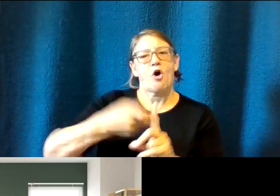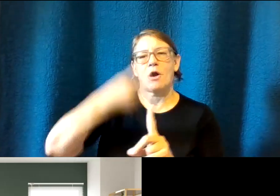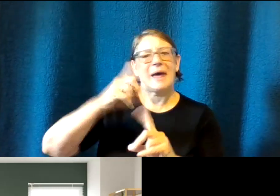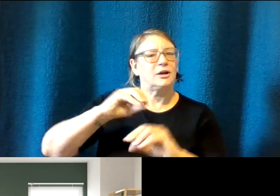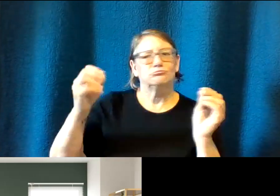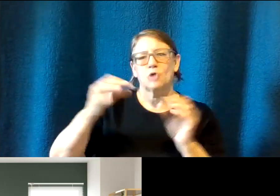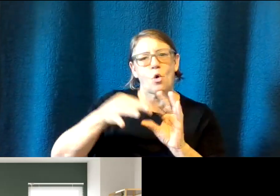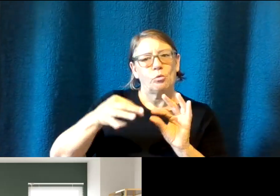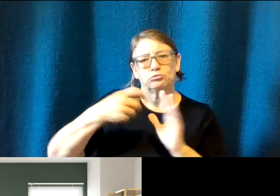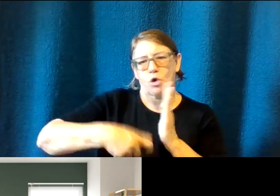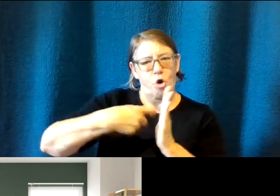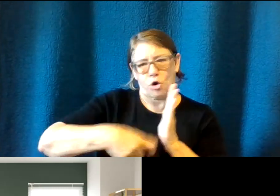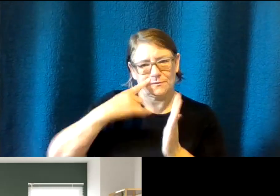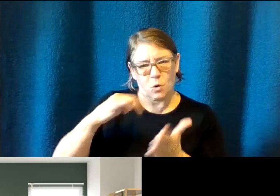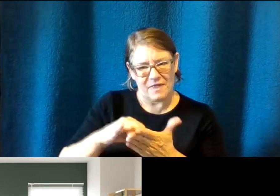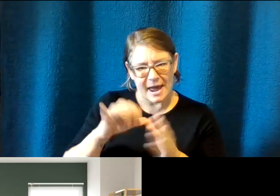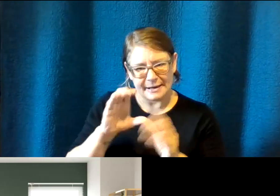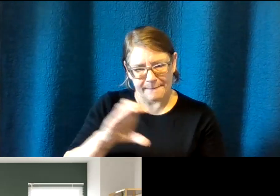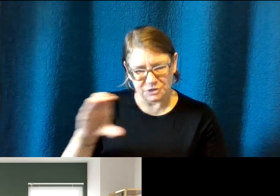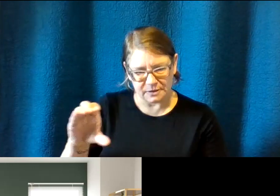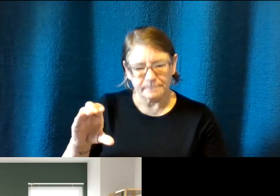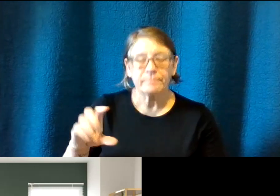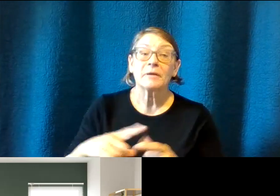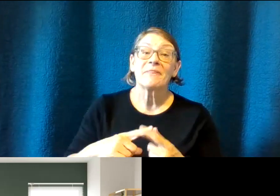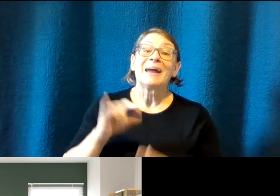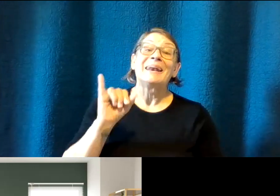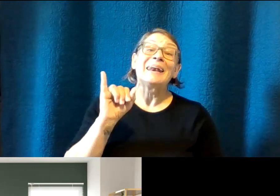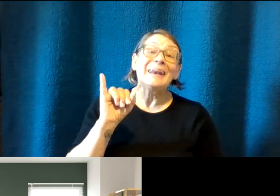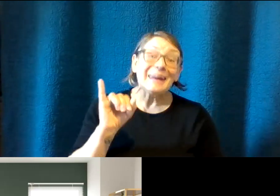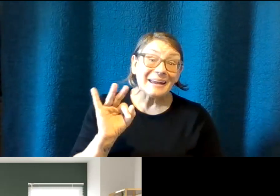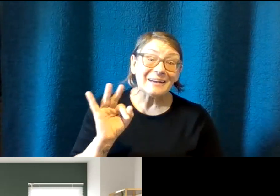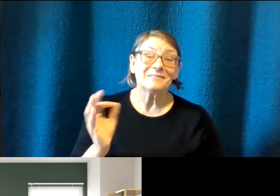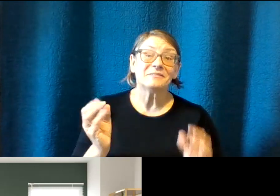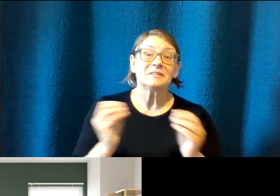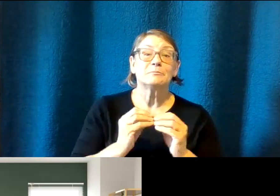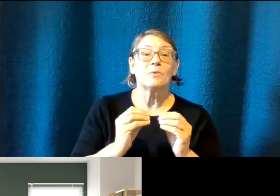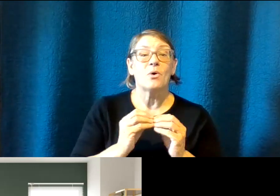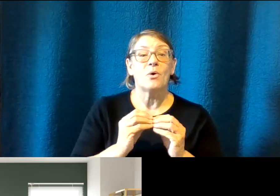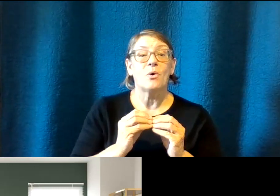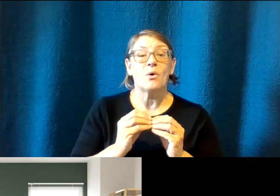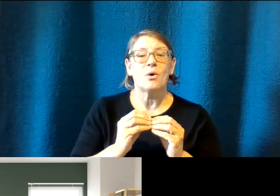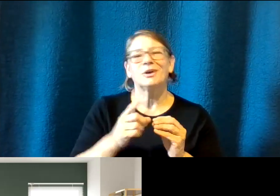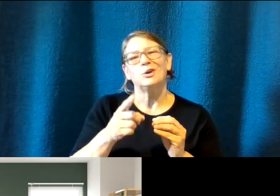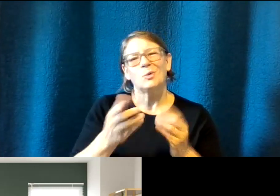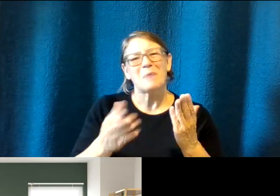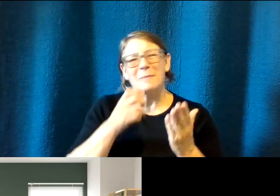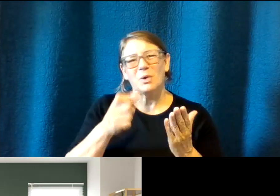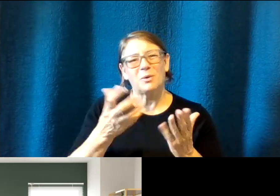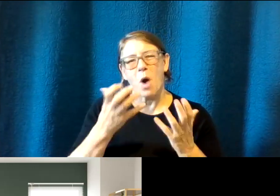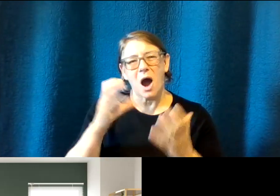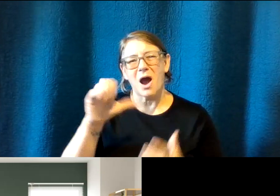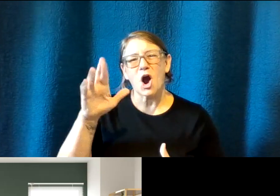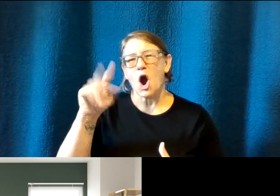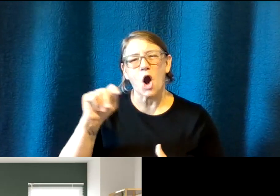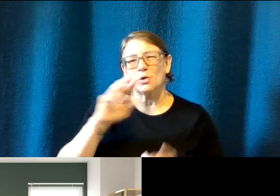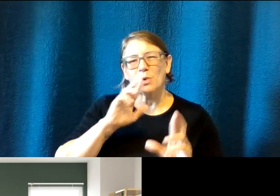it. And then, like I said, if it's, more, you wouldn't have a cart reporter that you're paying all that for one-on-one.